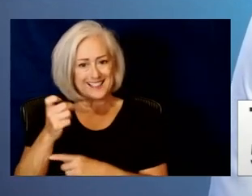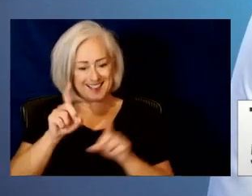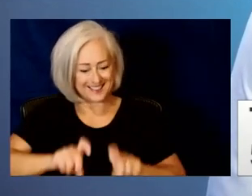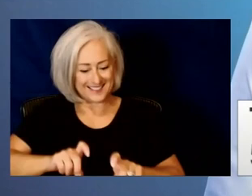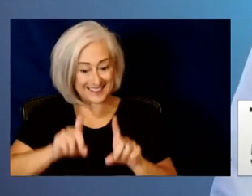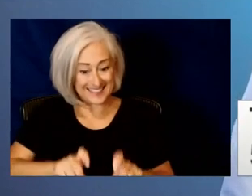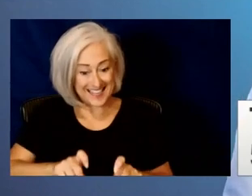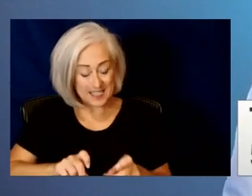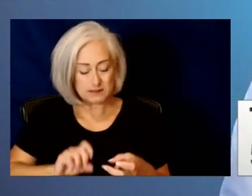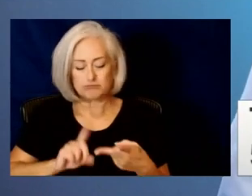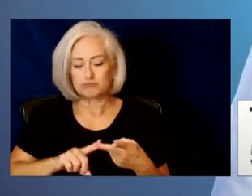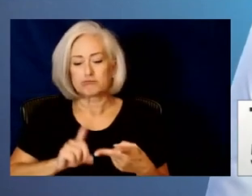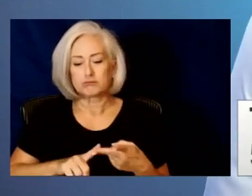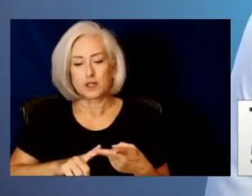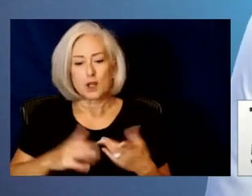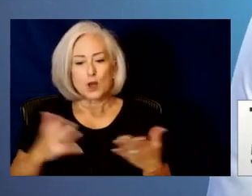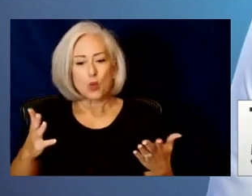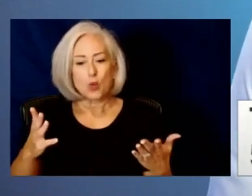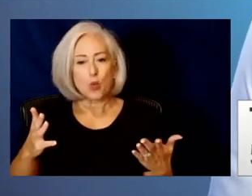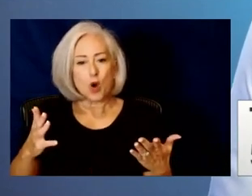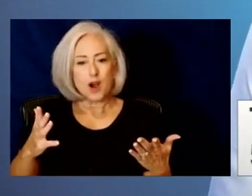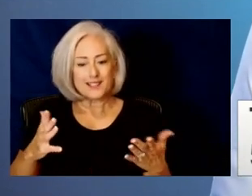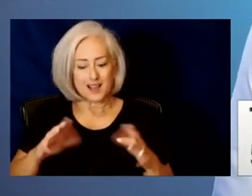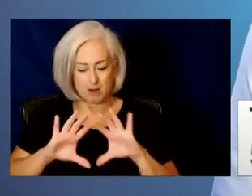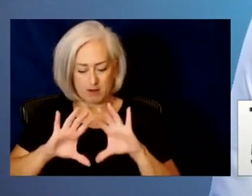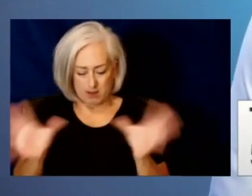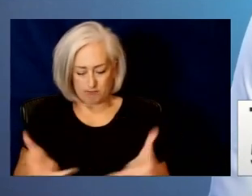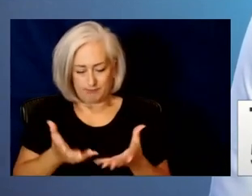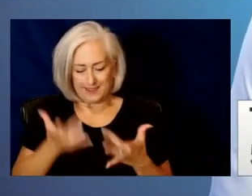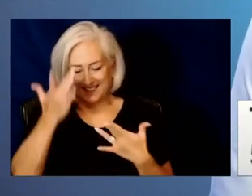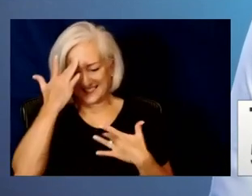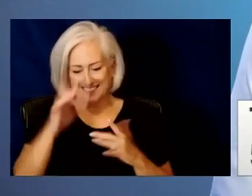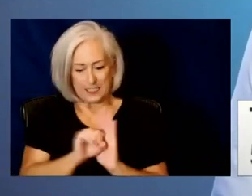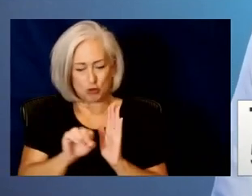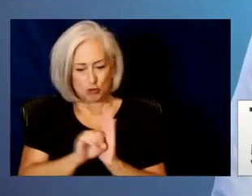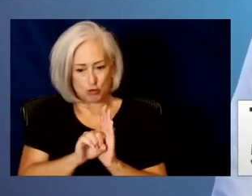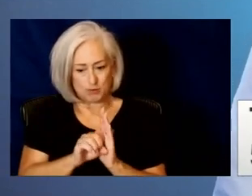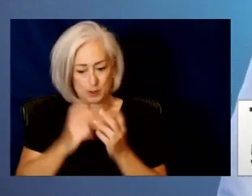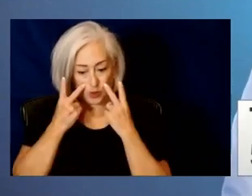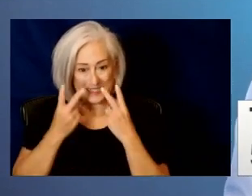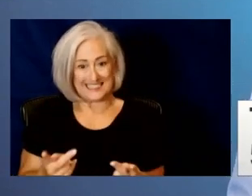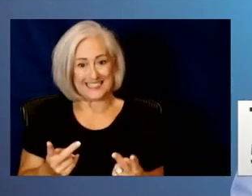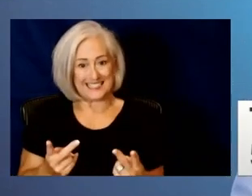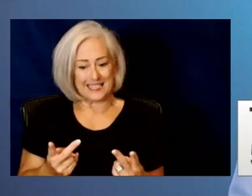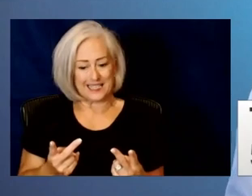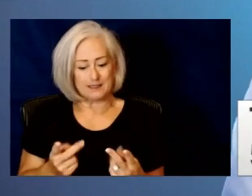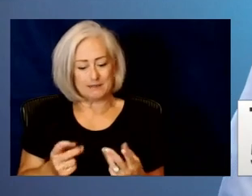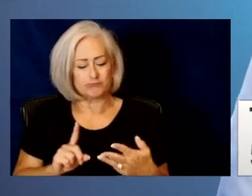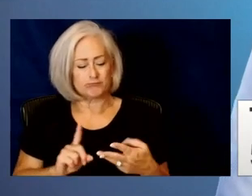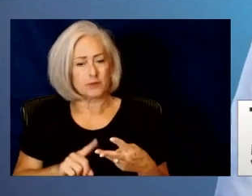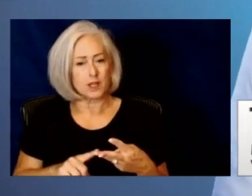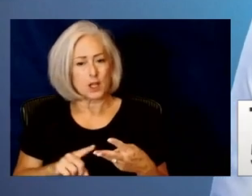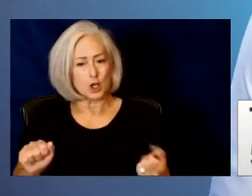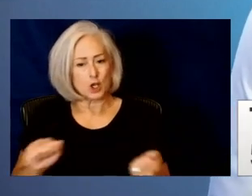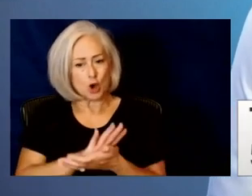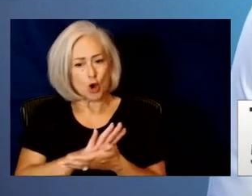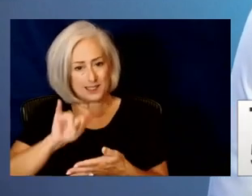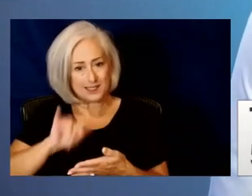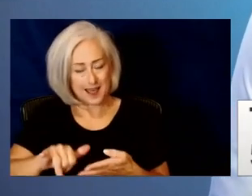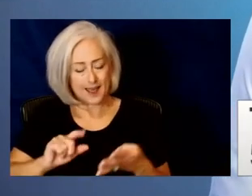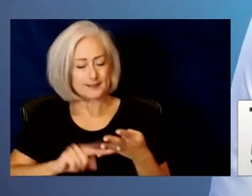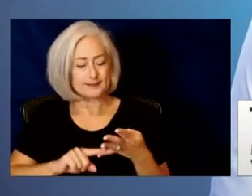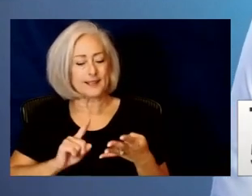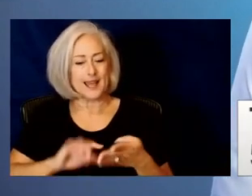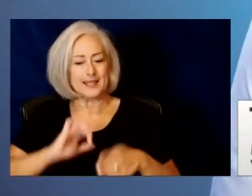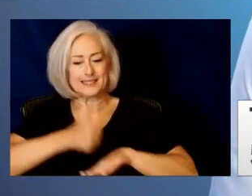the syndromes or the cluster of symptoms that we're seeing and what causes that. And then we're starting to set up clinical trials. And